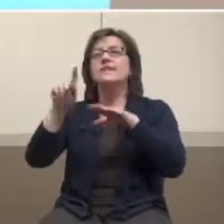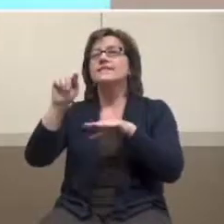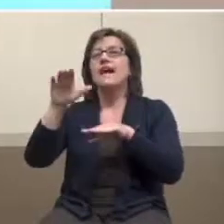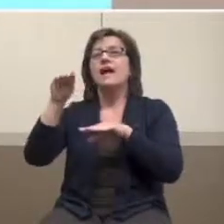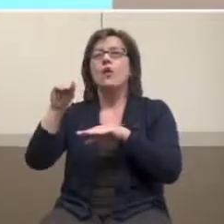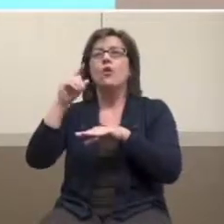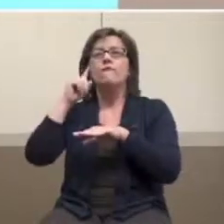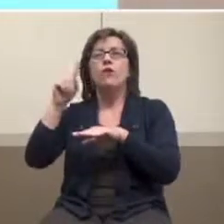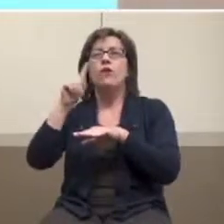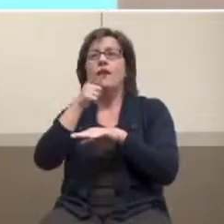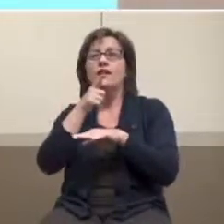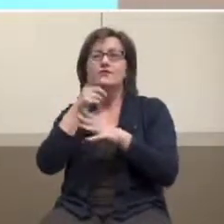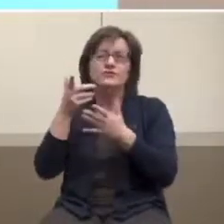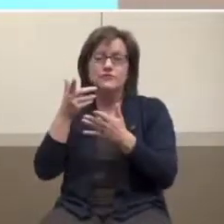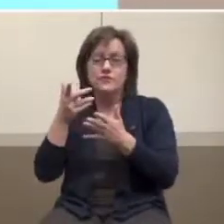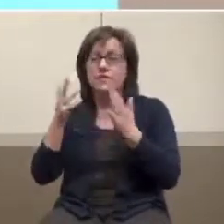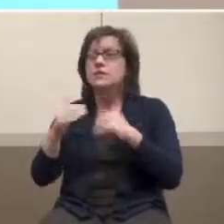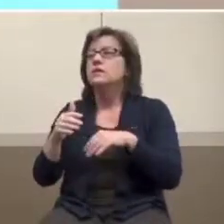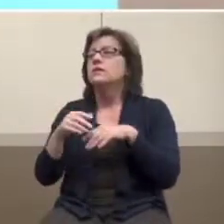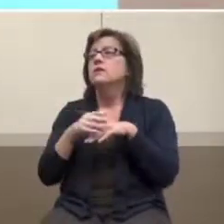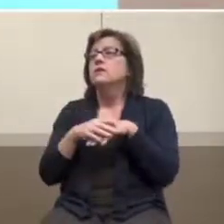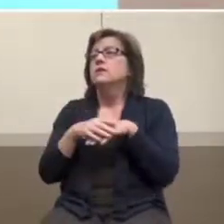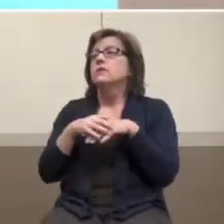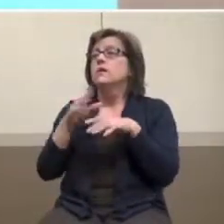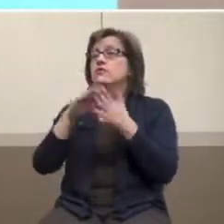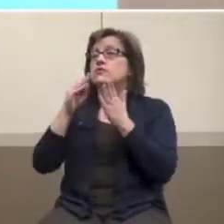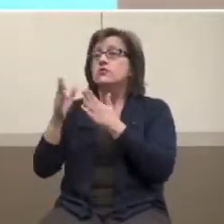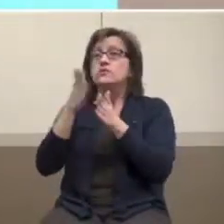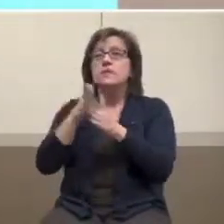who, when we split up teams and they picked teams, was like,